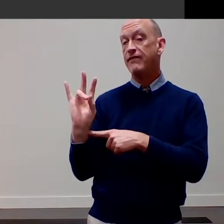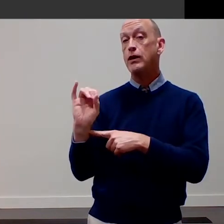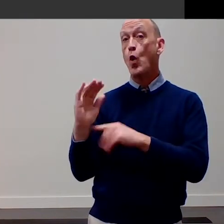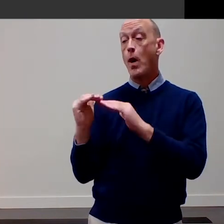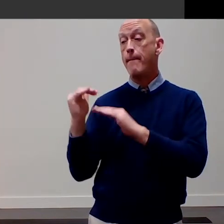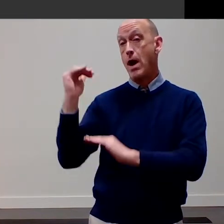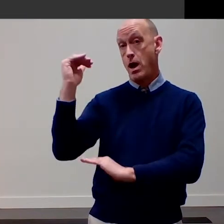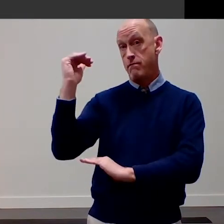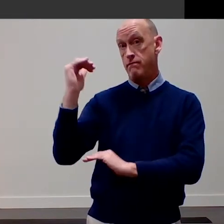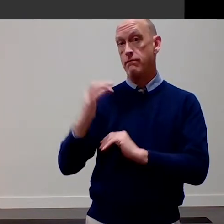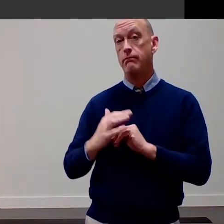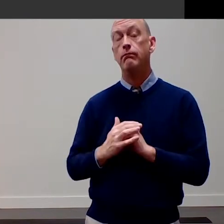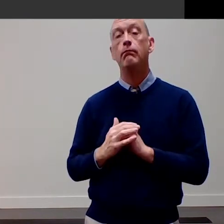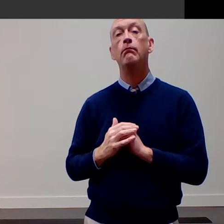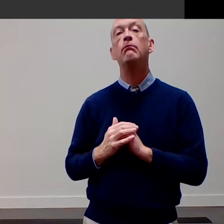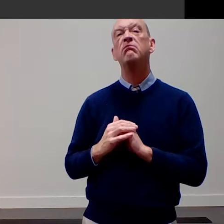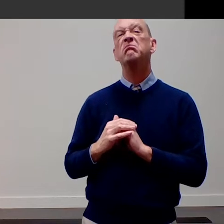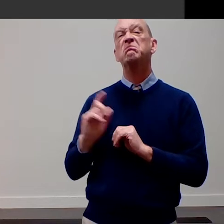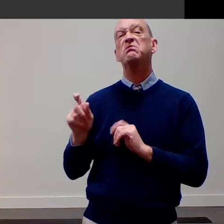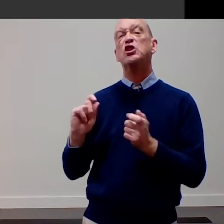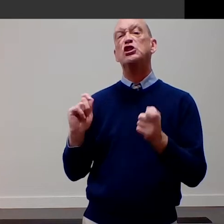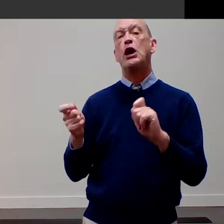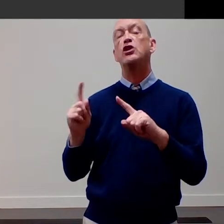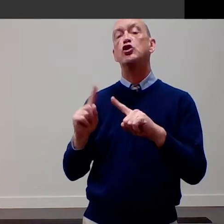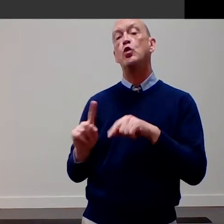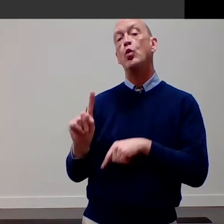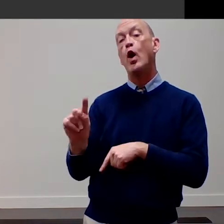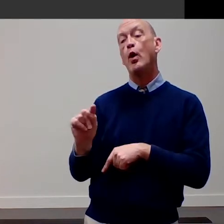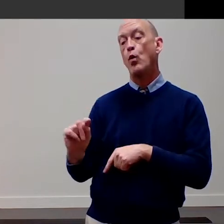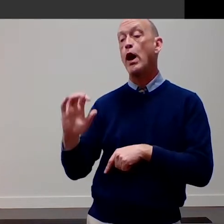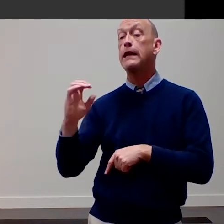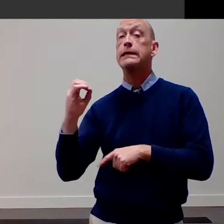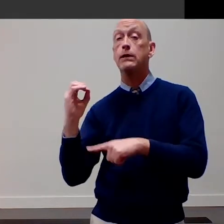1.7 or above. That should be changed to a